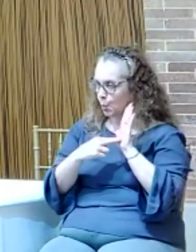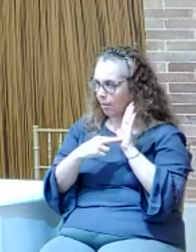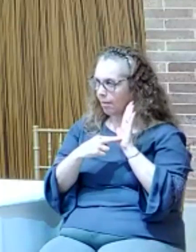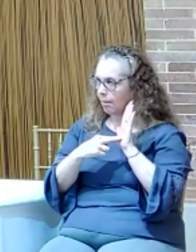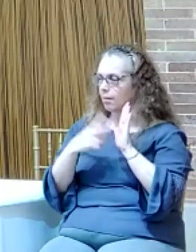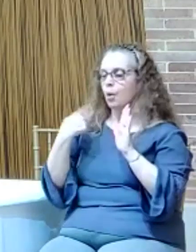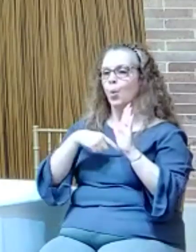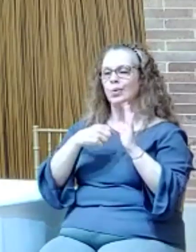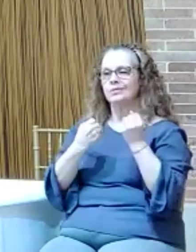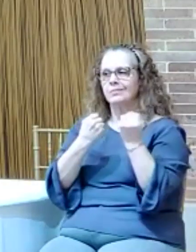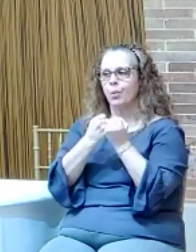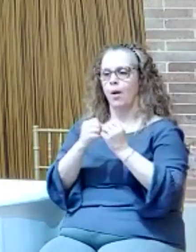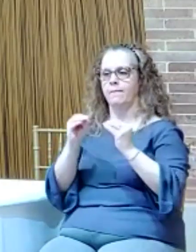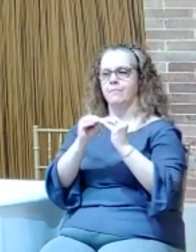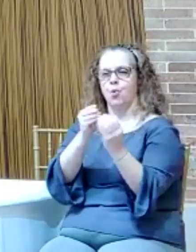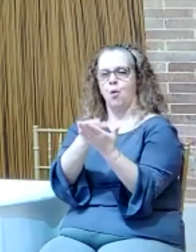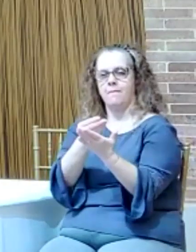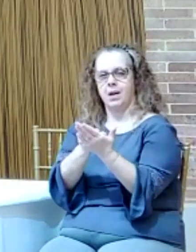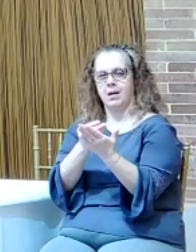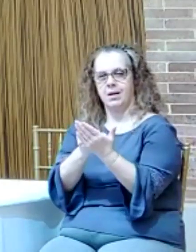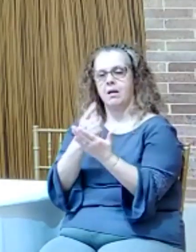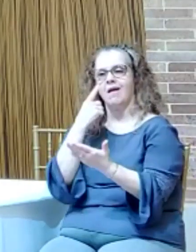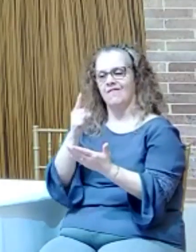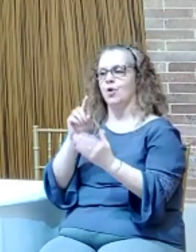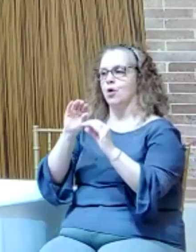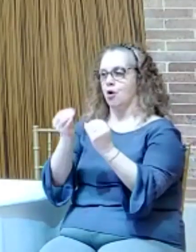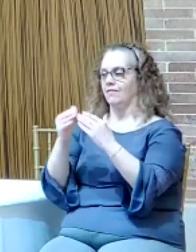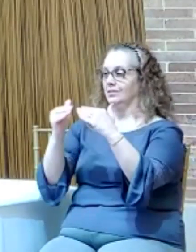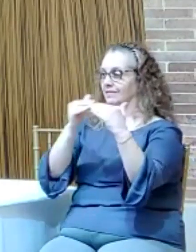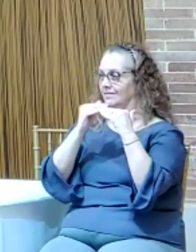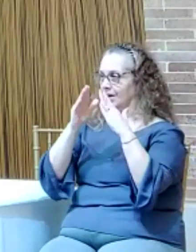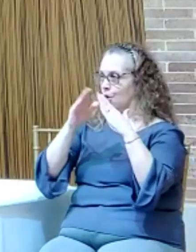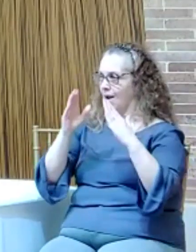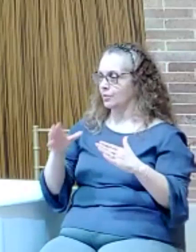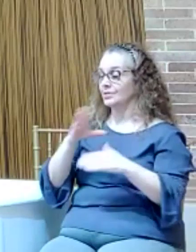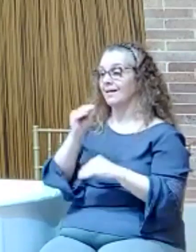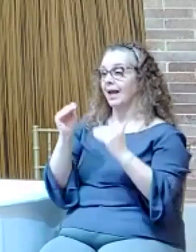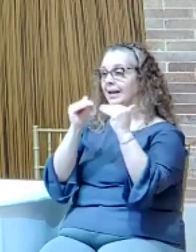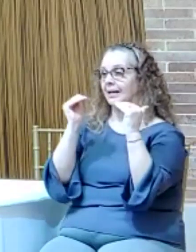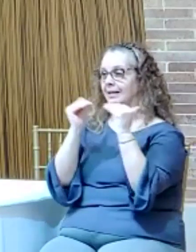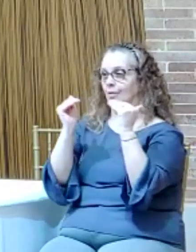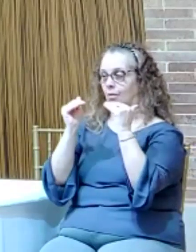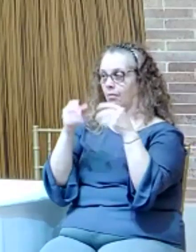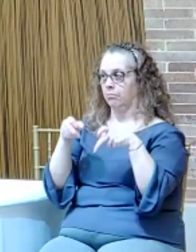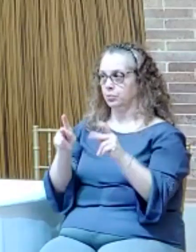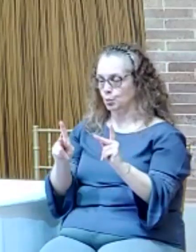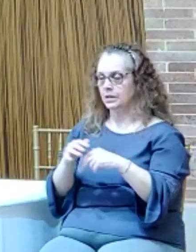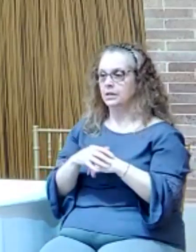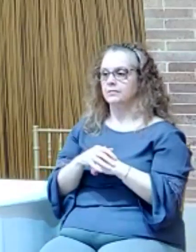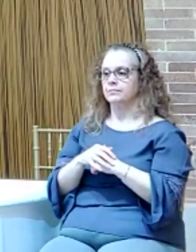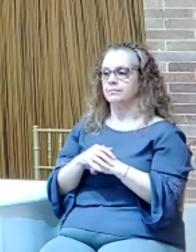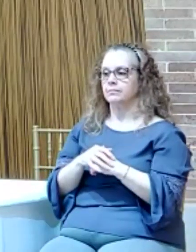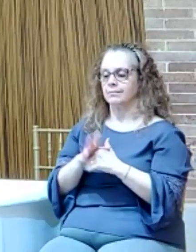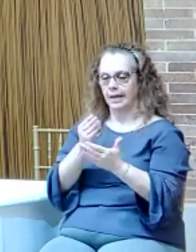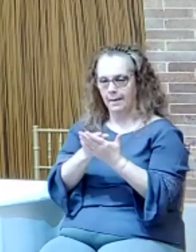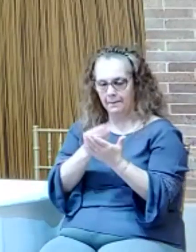we support more funding for Hud's office of fair housing and equal opportunity um funding for the private fair housing groups